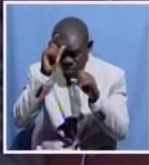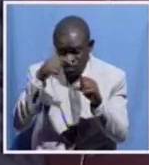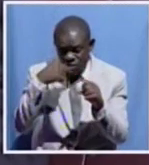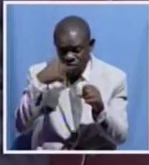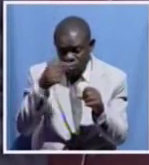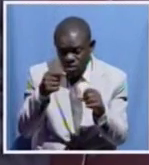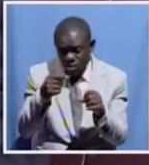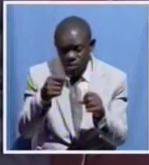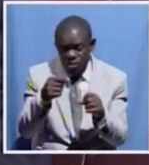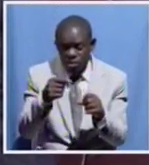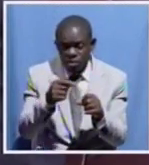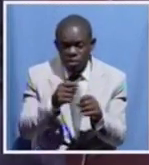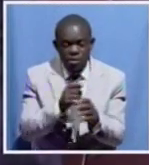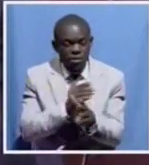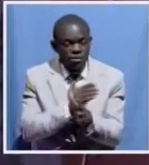not tolerate